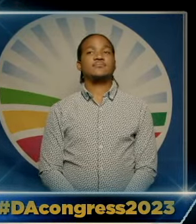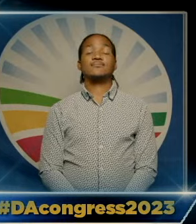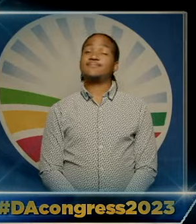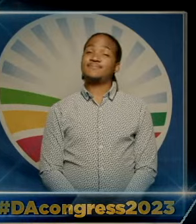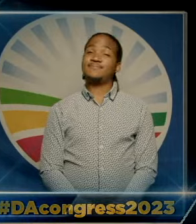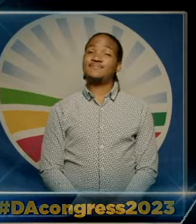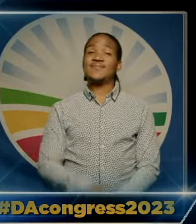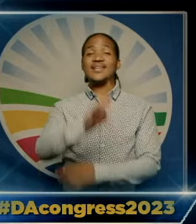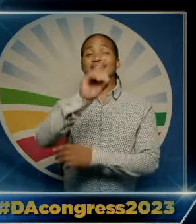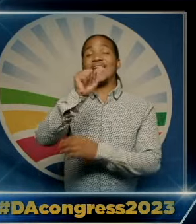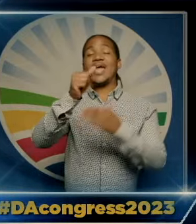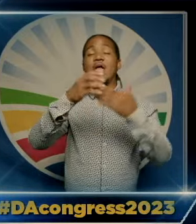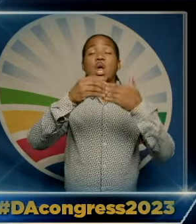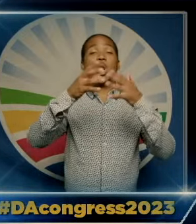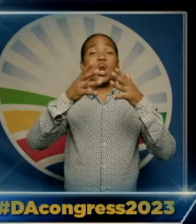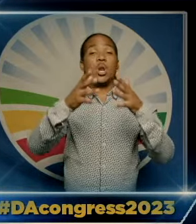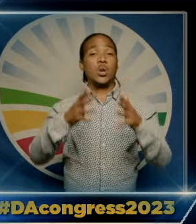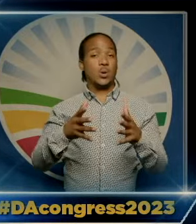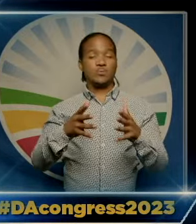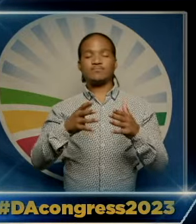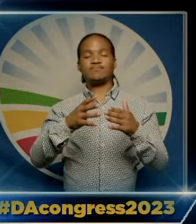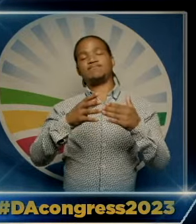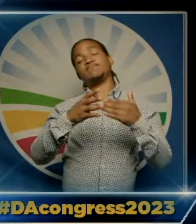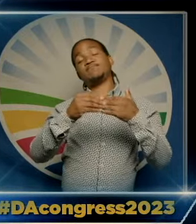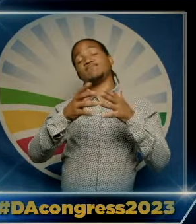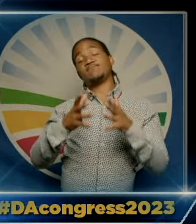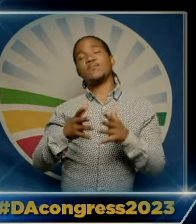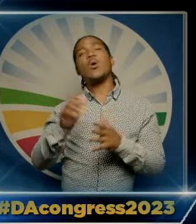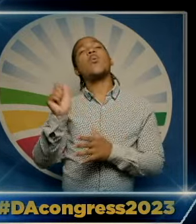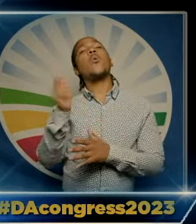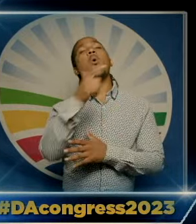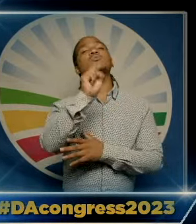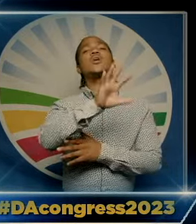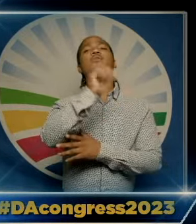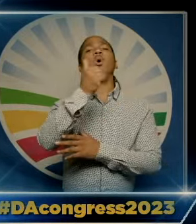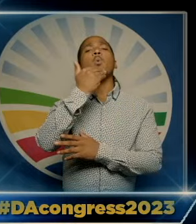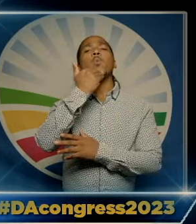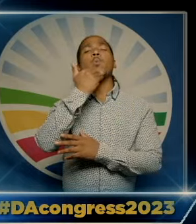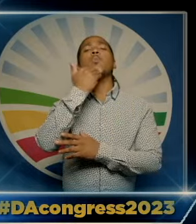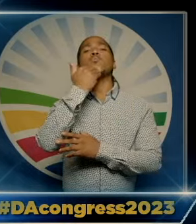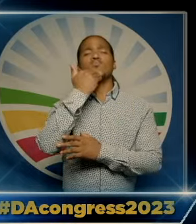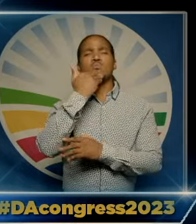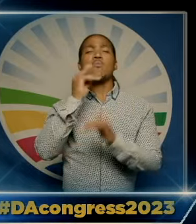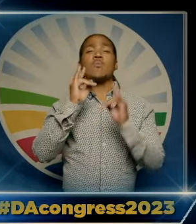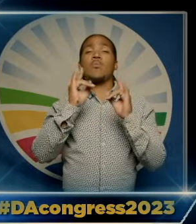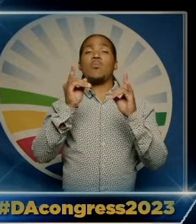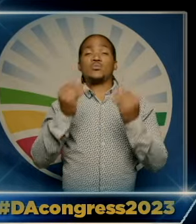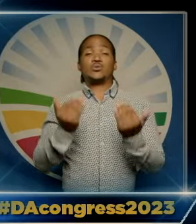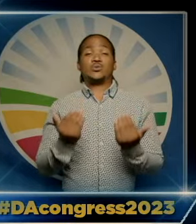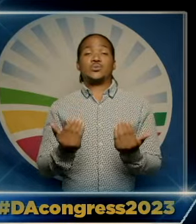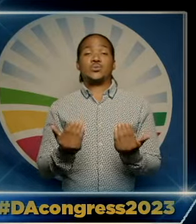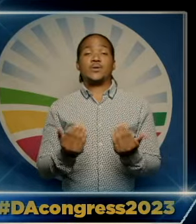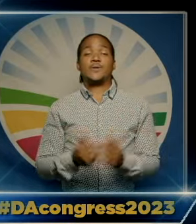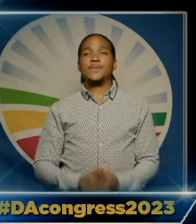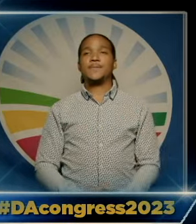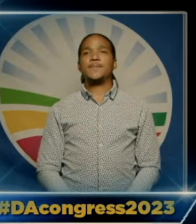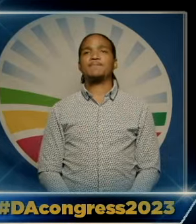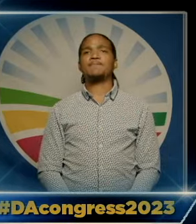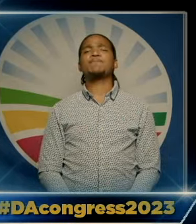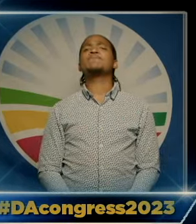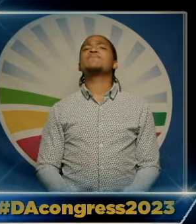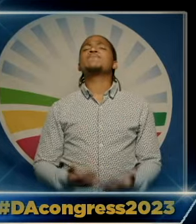Democrats, delegates at Federal Congress, and all South Africans watching us on television today. I'm